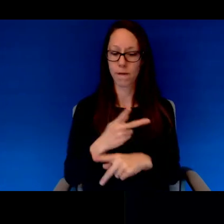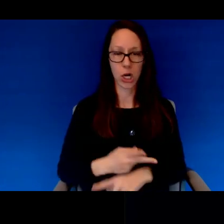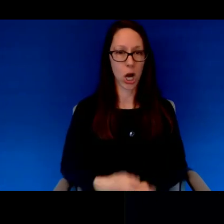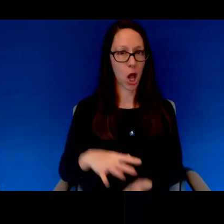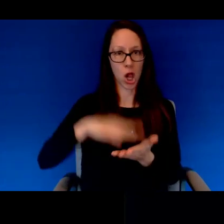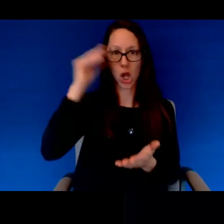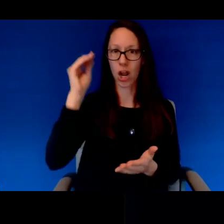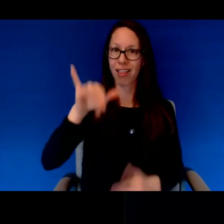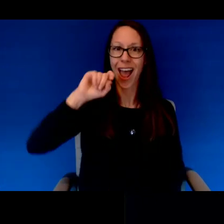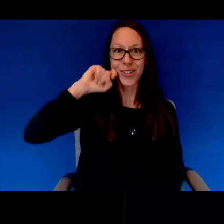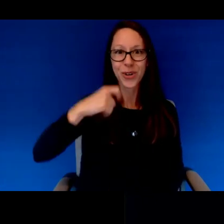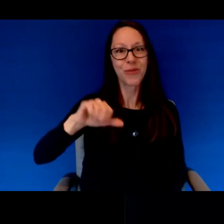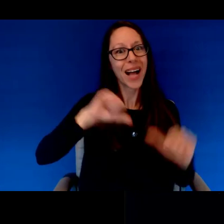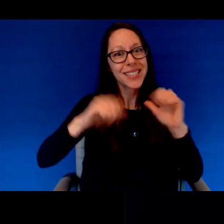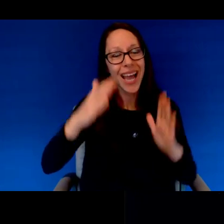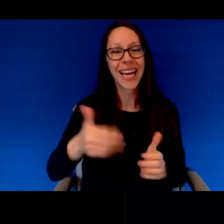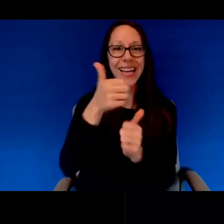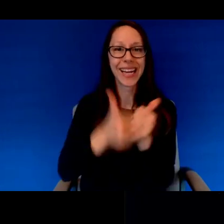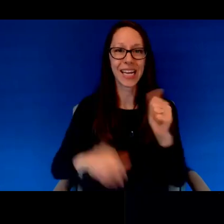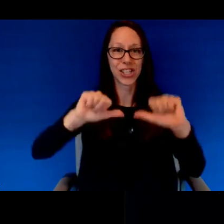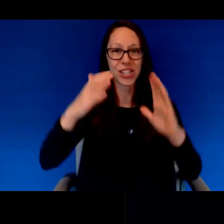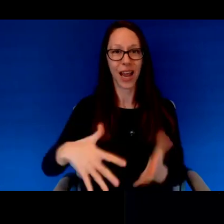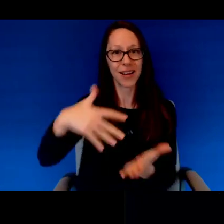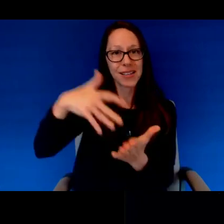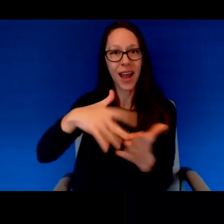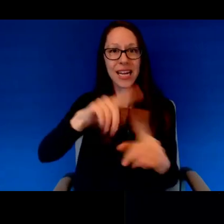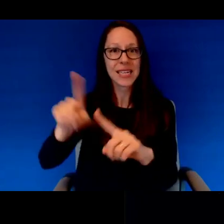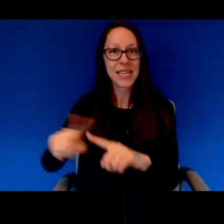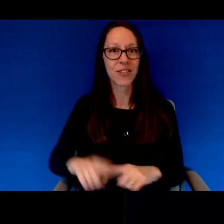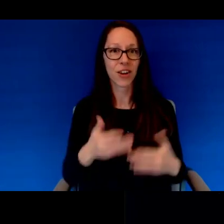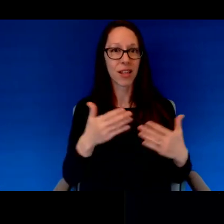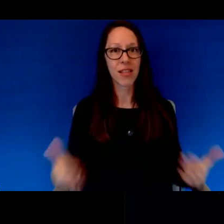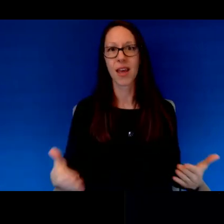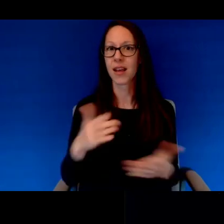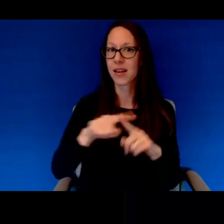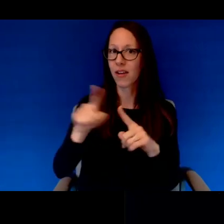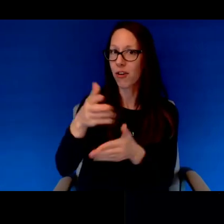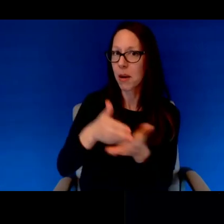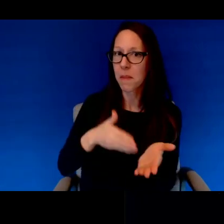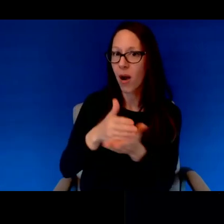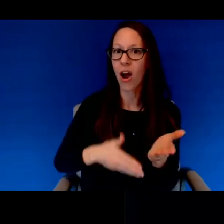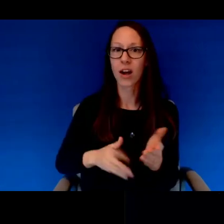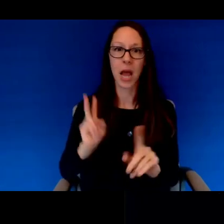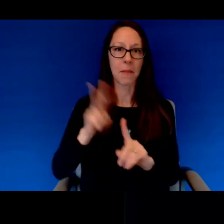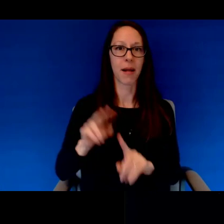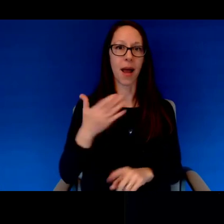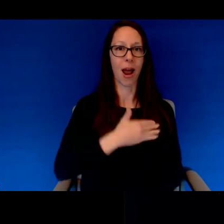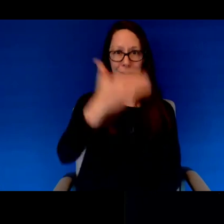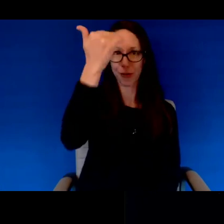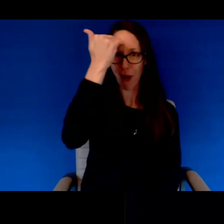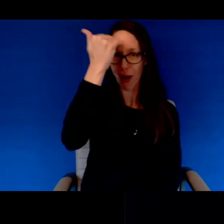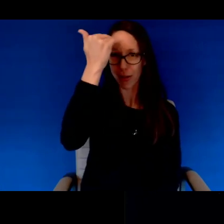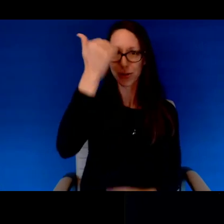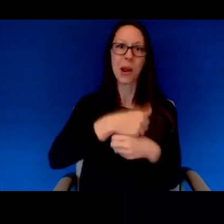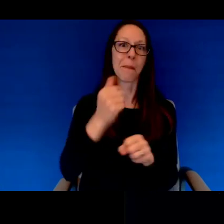thing about science is every scientist studies a different thing and a different part about this, and we all come together and apply our knowledge to make,